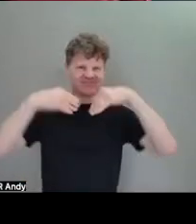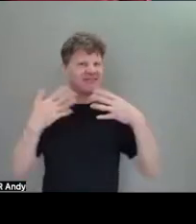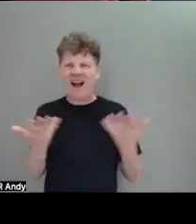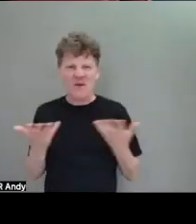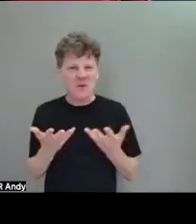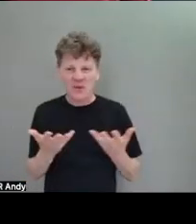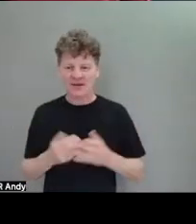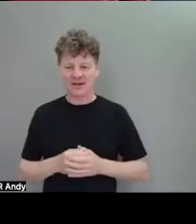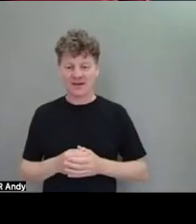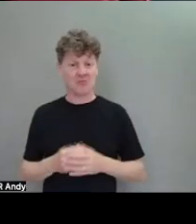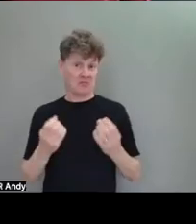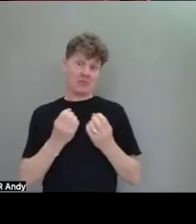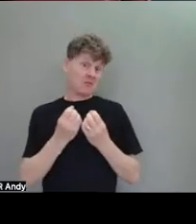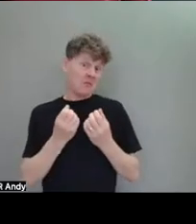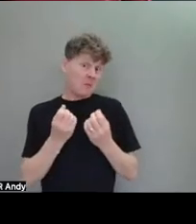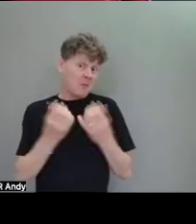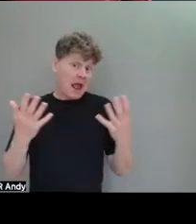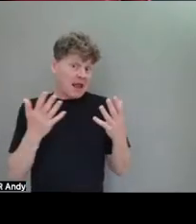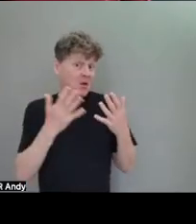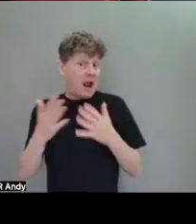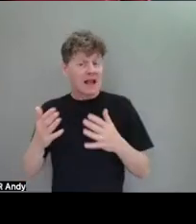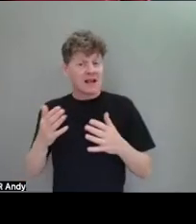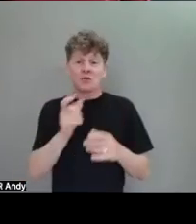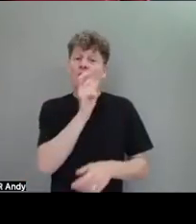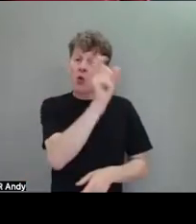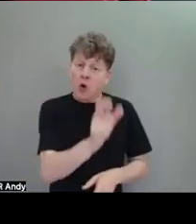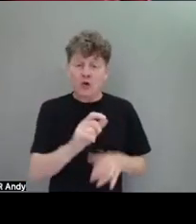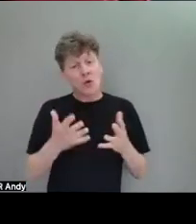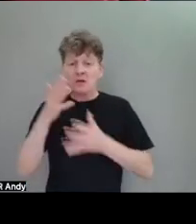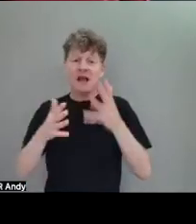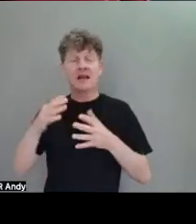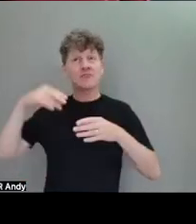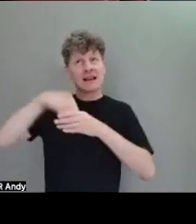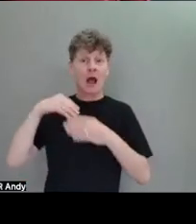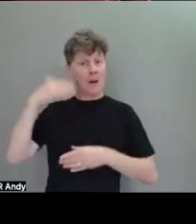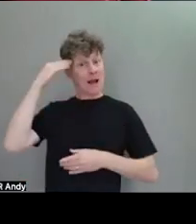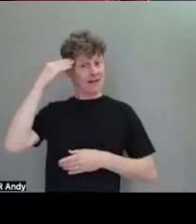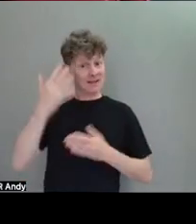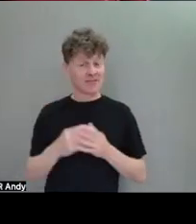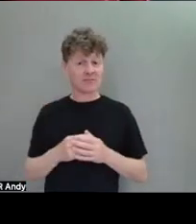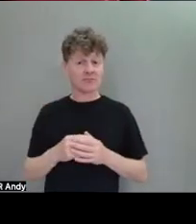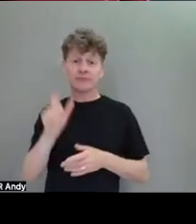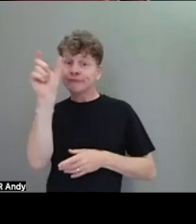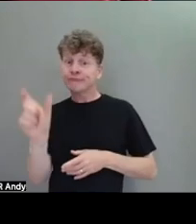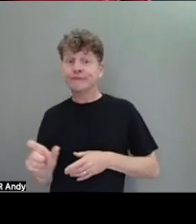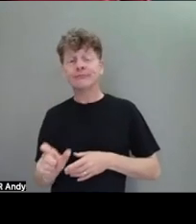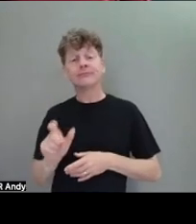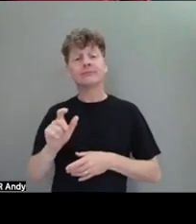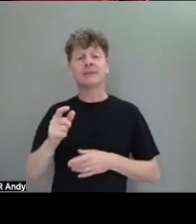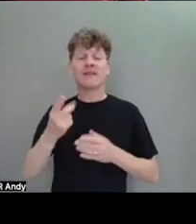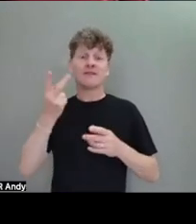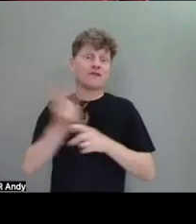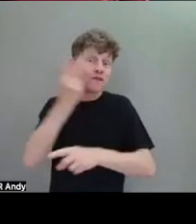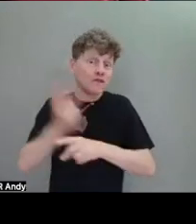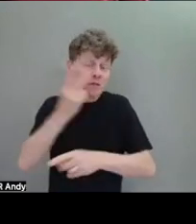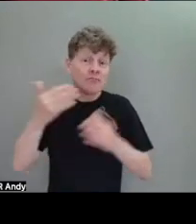many ways that we organize our words and signs in our mind. For example, by lexical frequency, grammatical